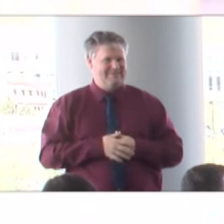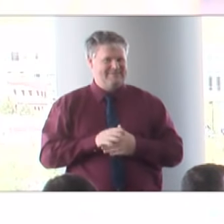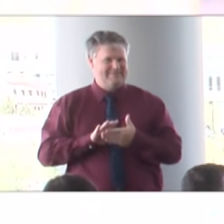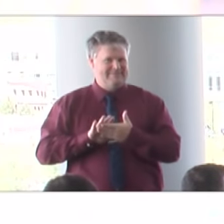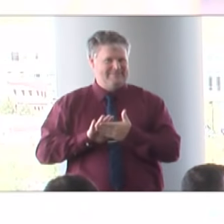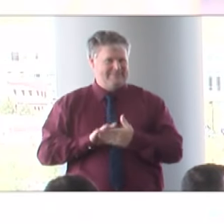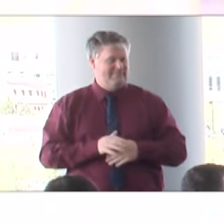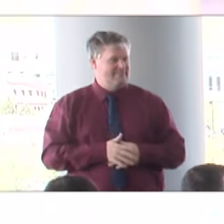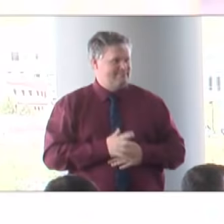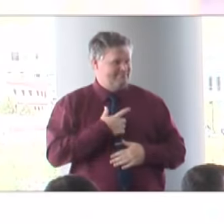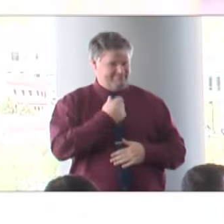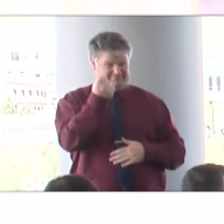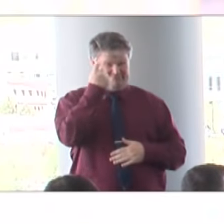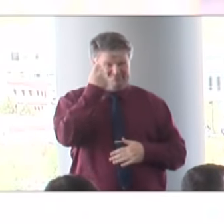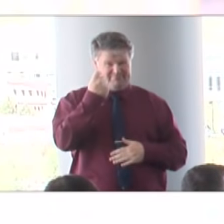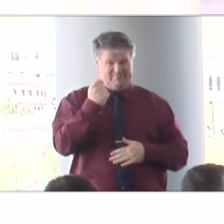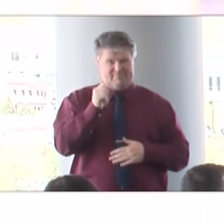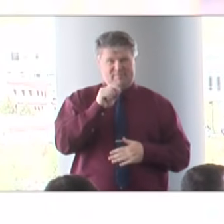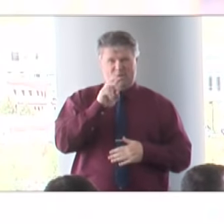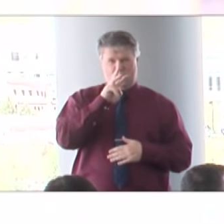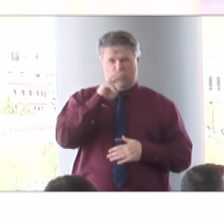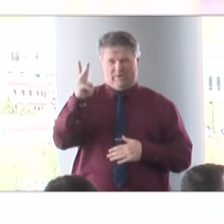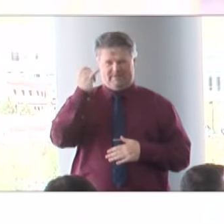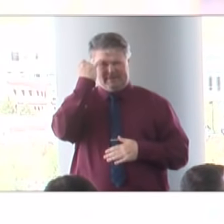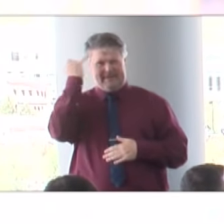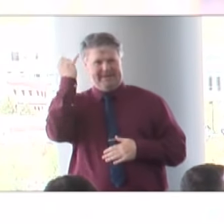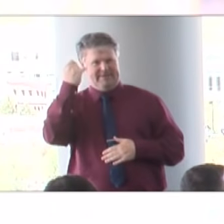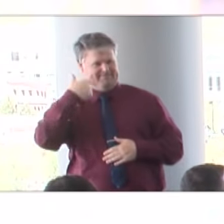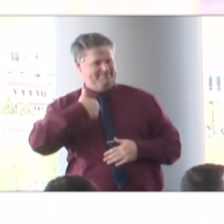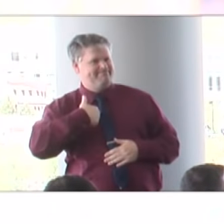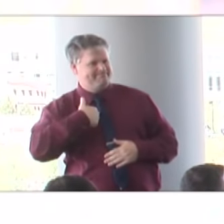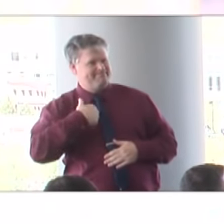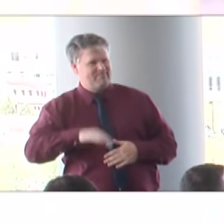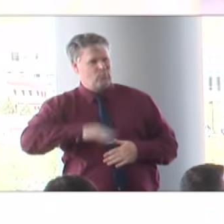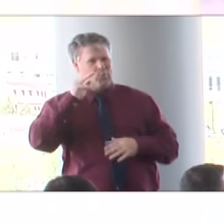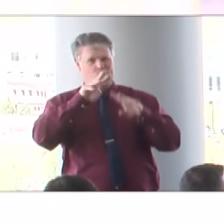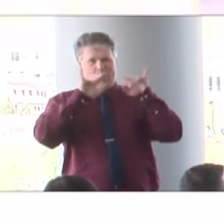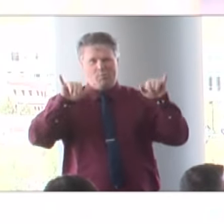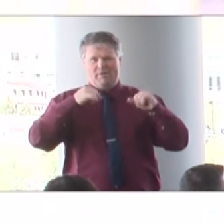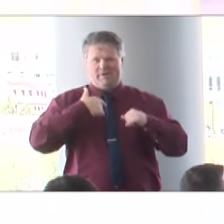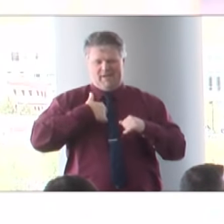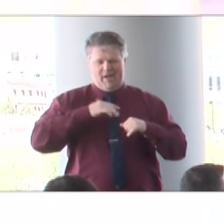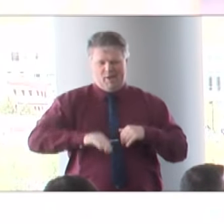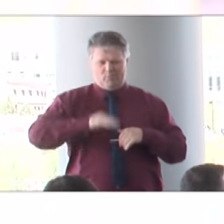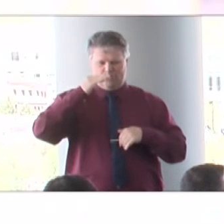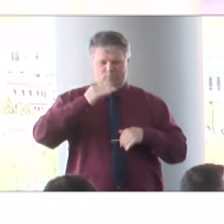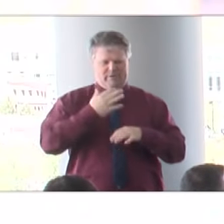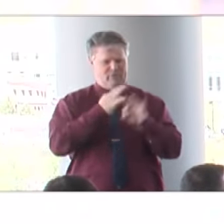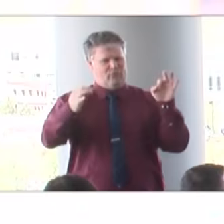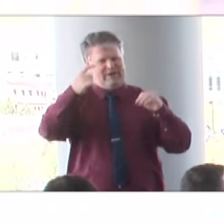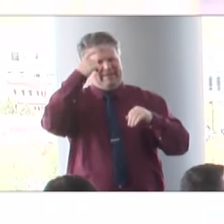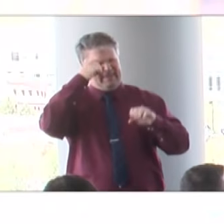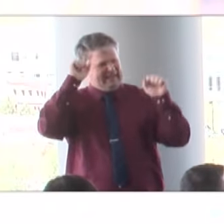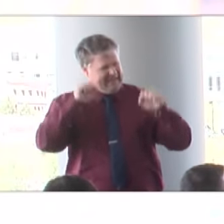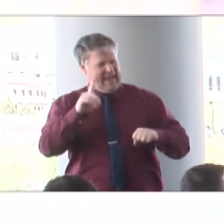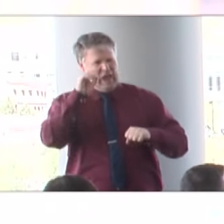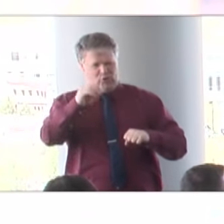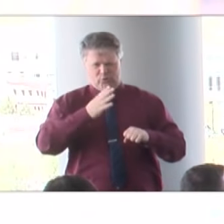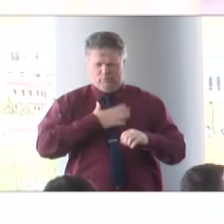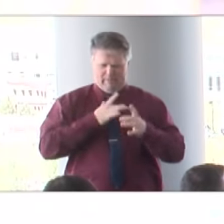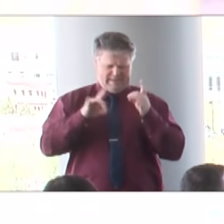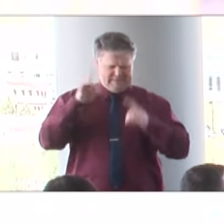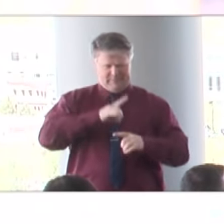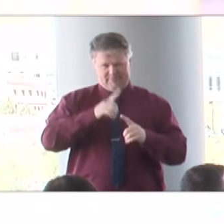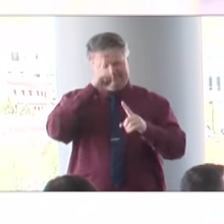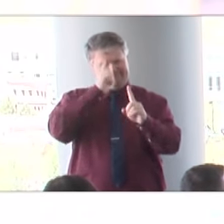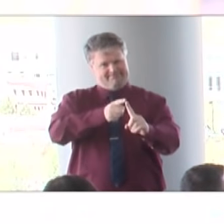I understand that Western ethos. I grew up in Wyoming, was reared with that independent, free-thinking, can-do spirit, like so many of